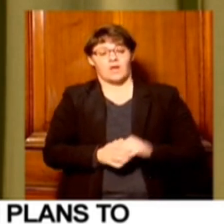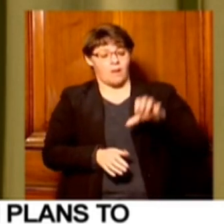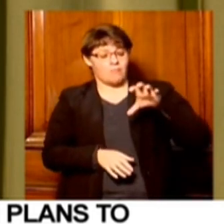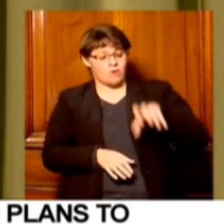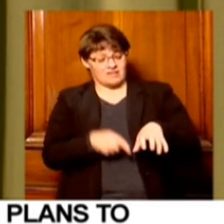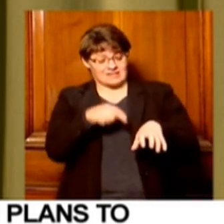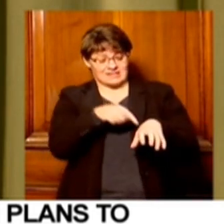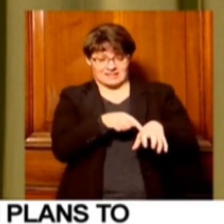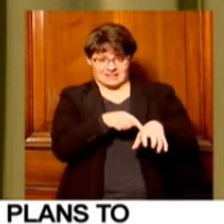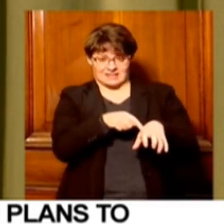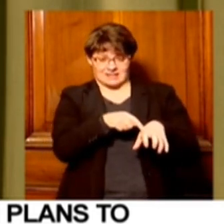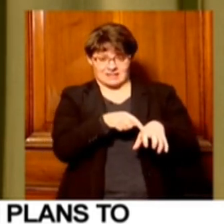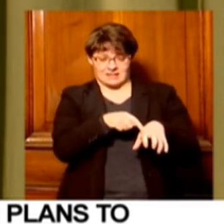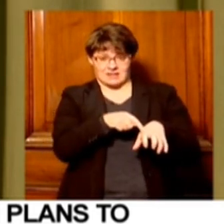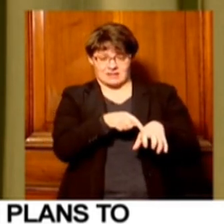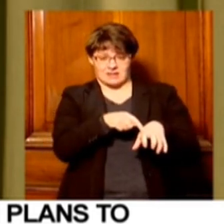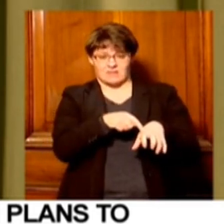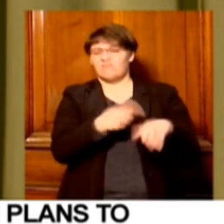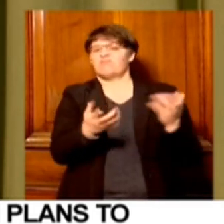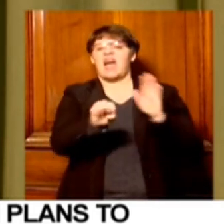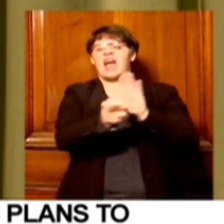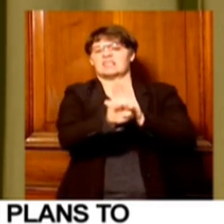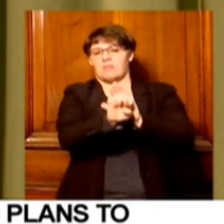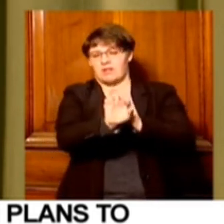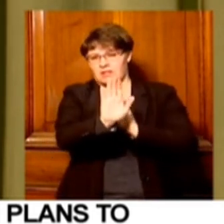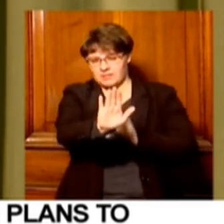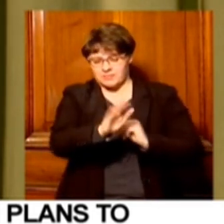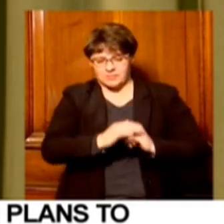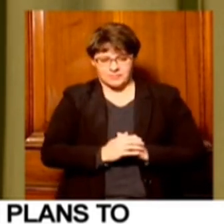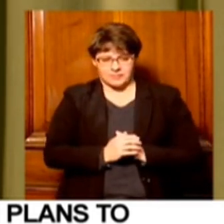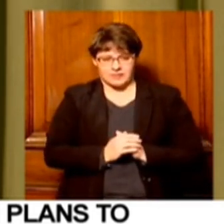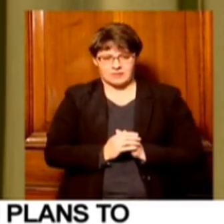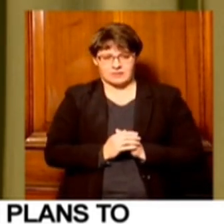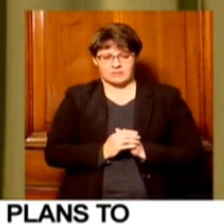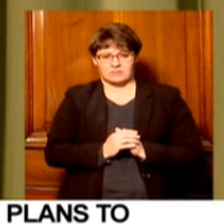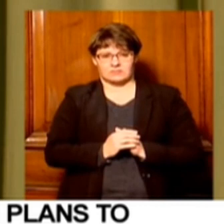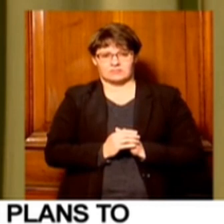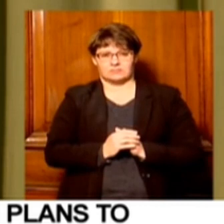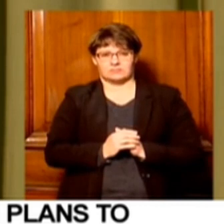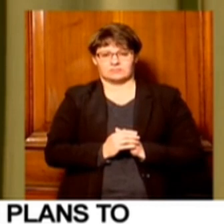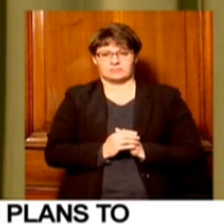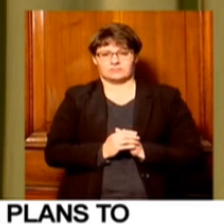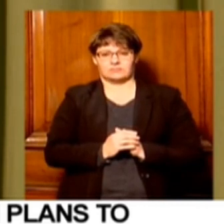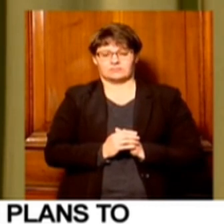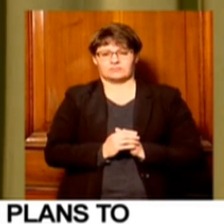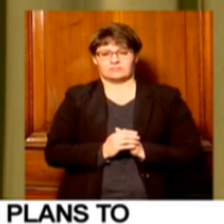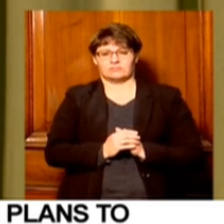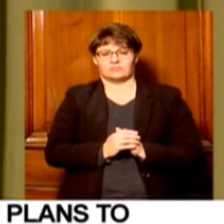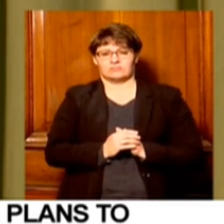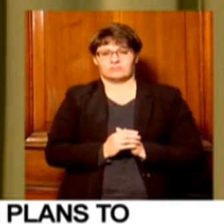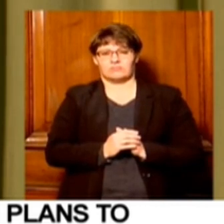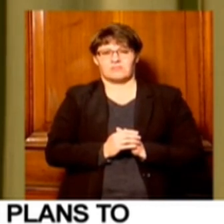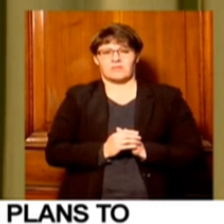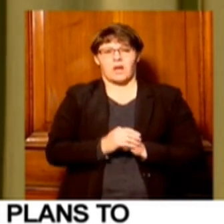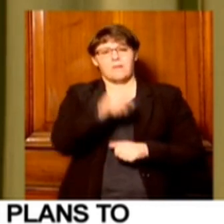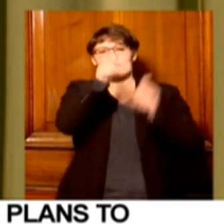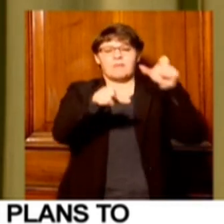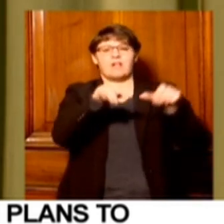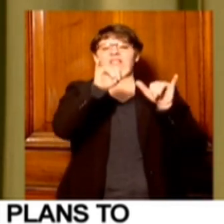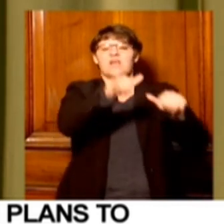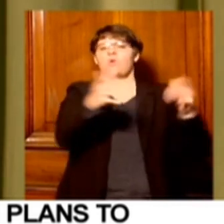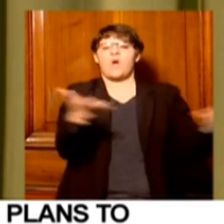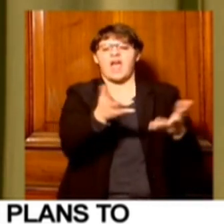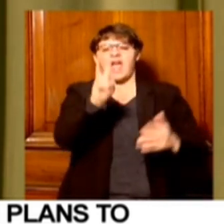province. Let's take an example of people staying in the Vaal.